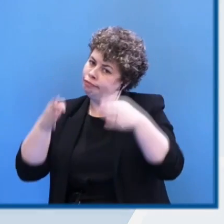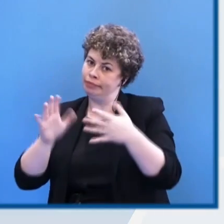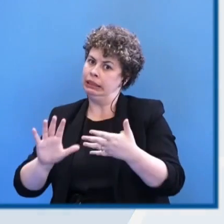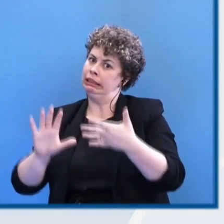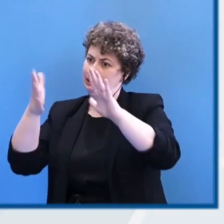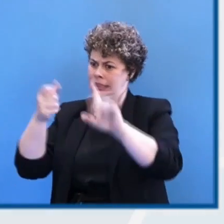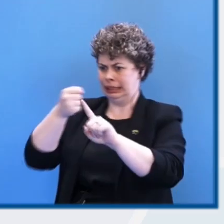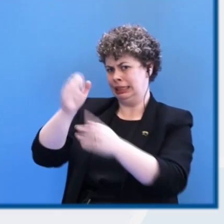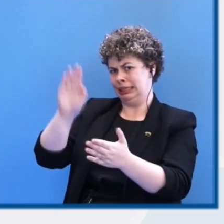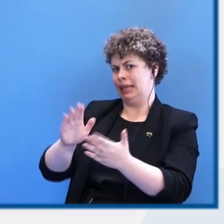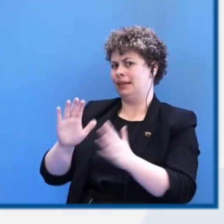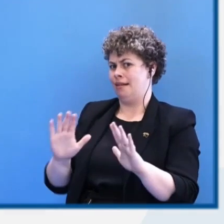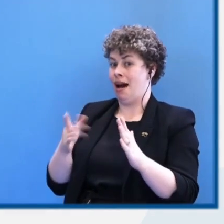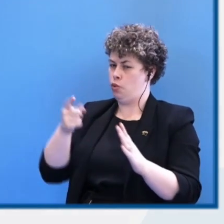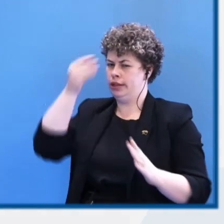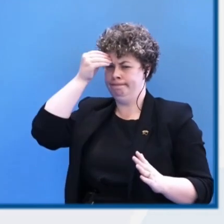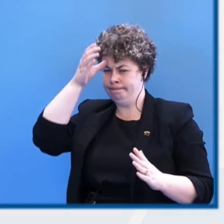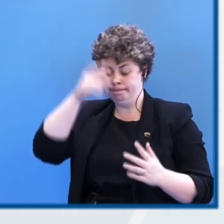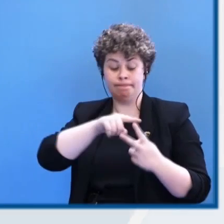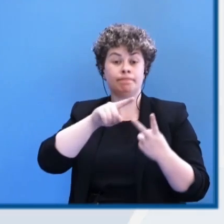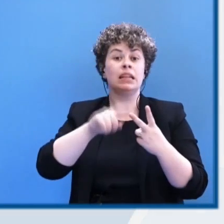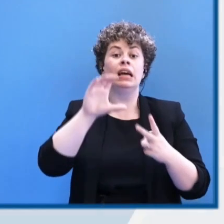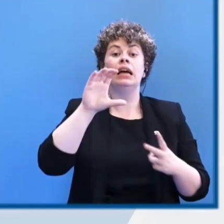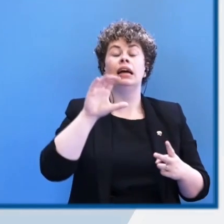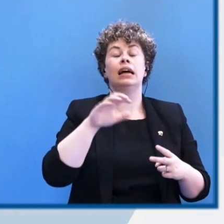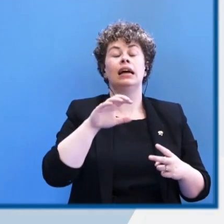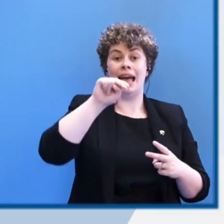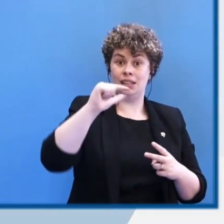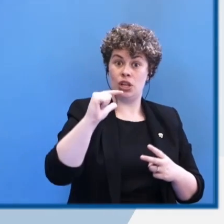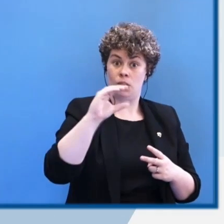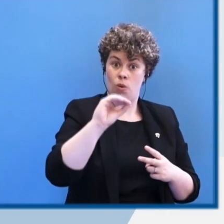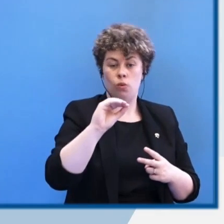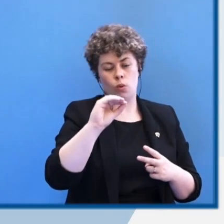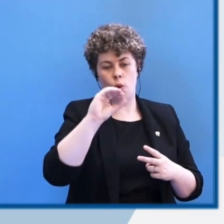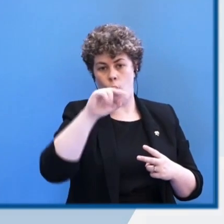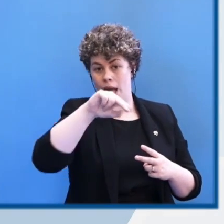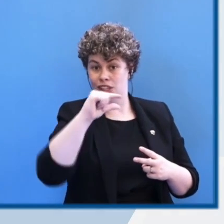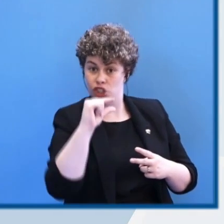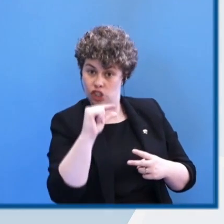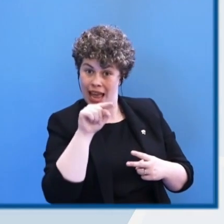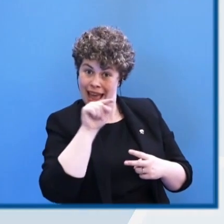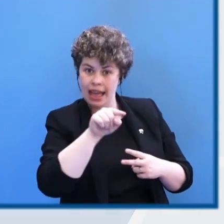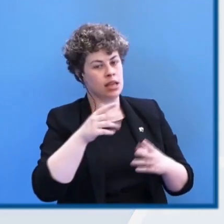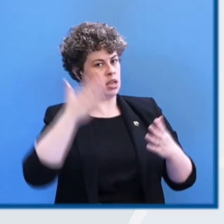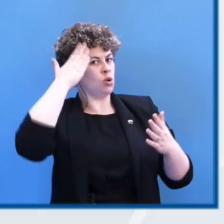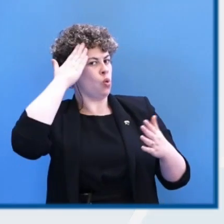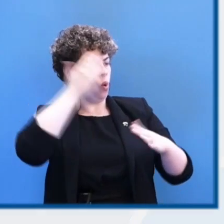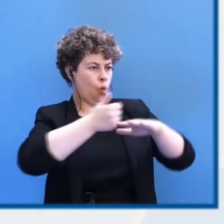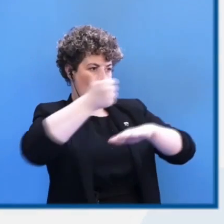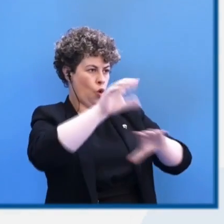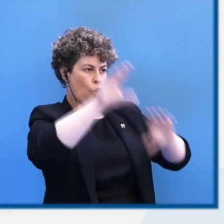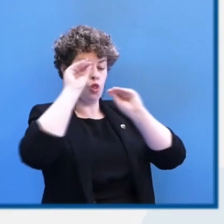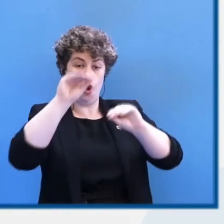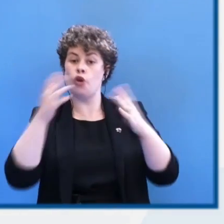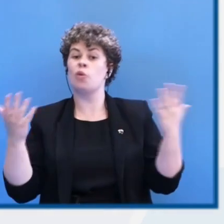considerable experience in leading and managing civil society organizations and networks. And this is in Africa,